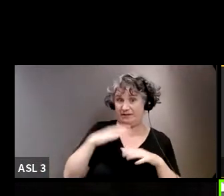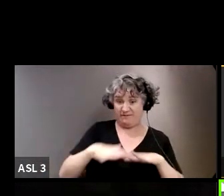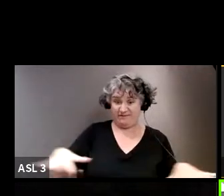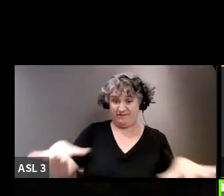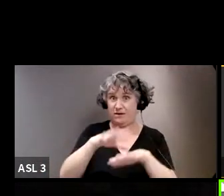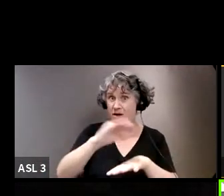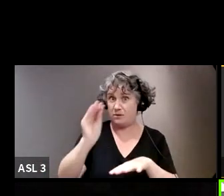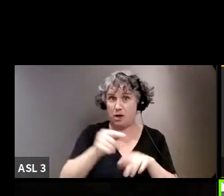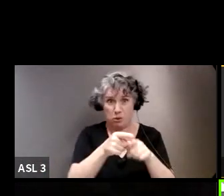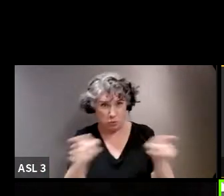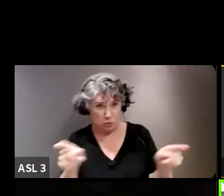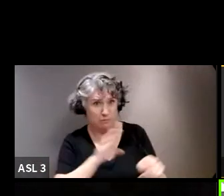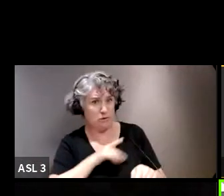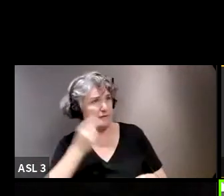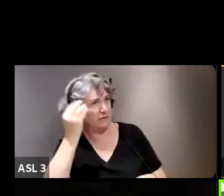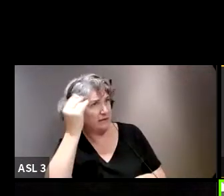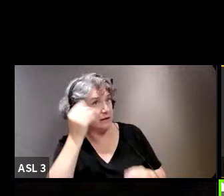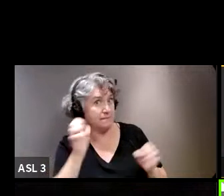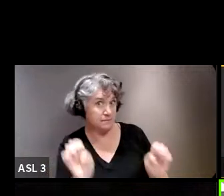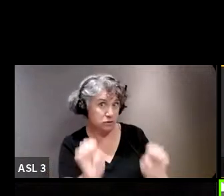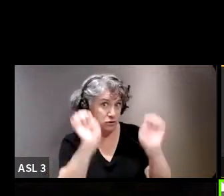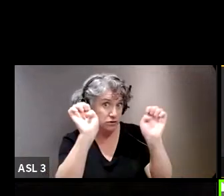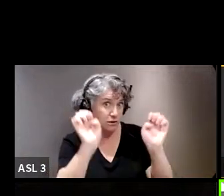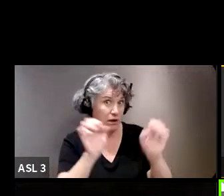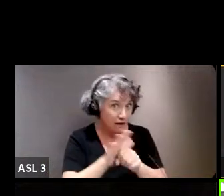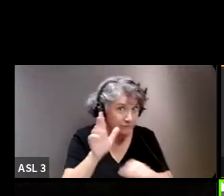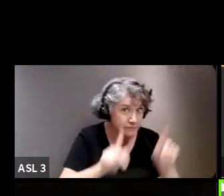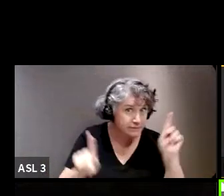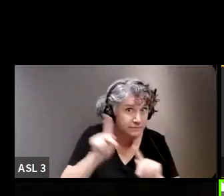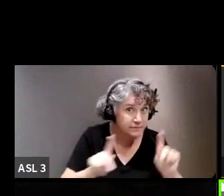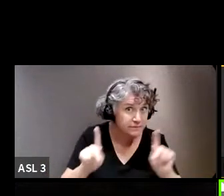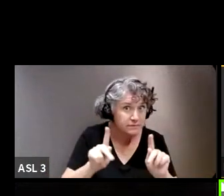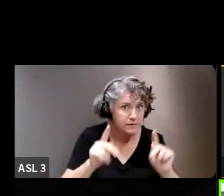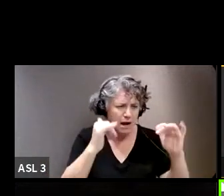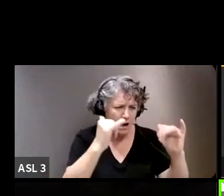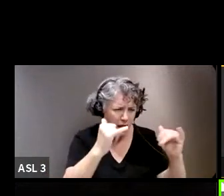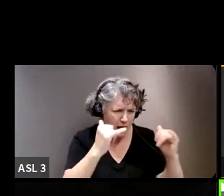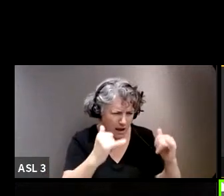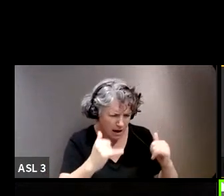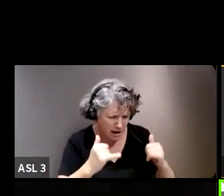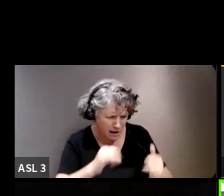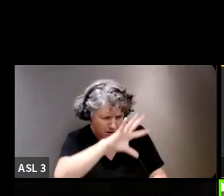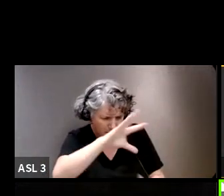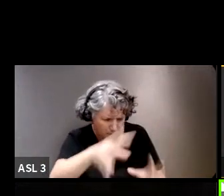you as a board have to consider when you're adding up all those line by line items